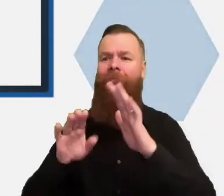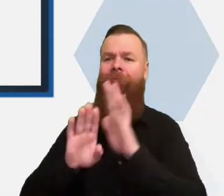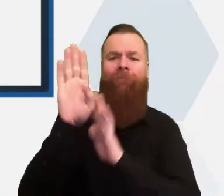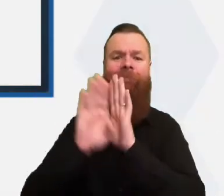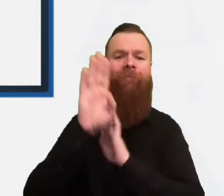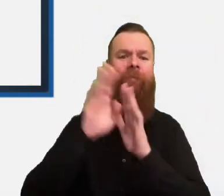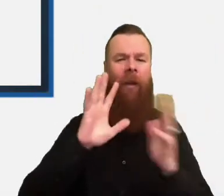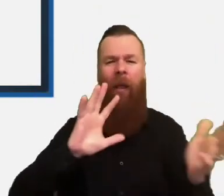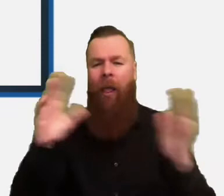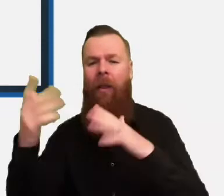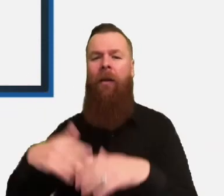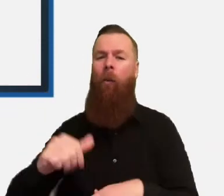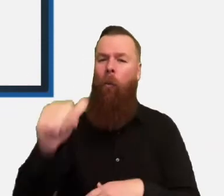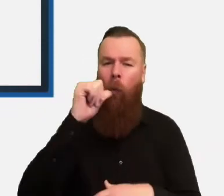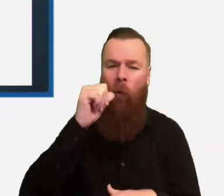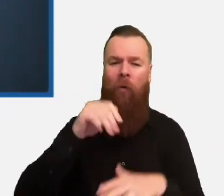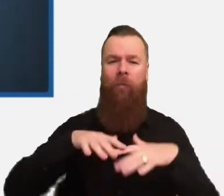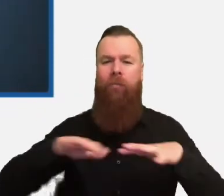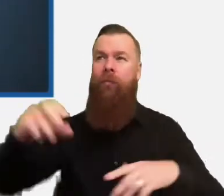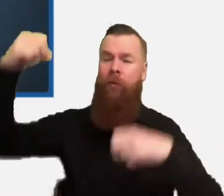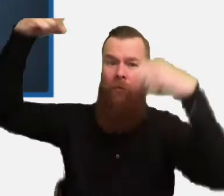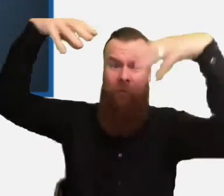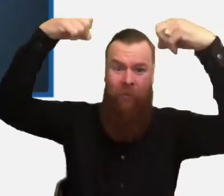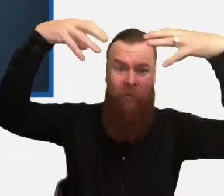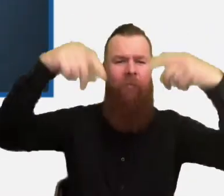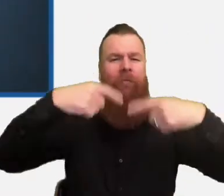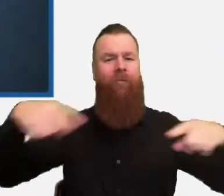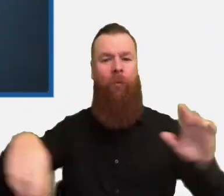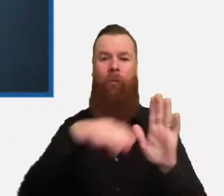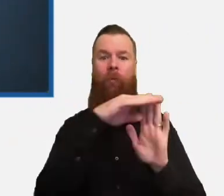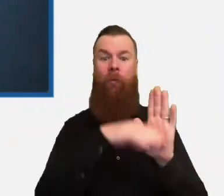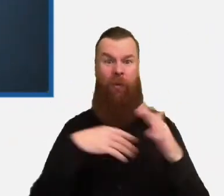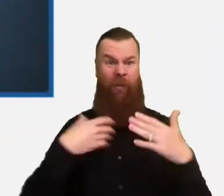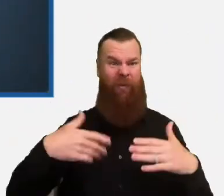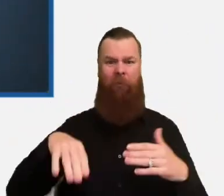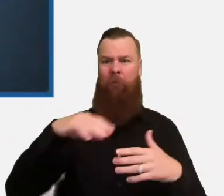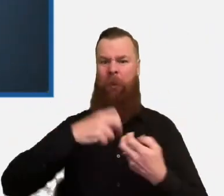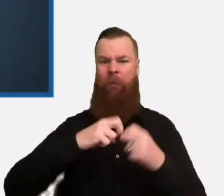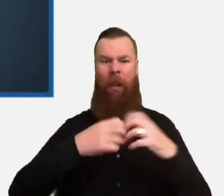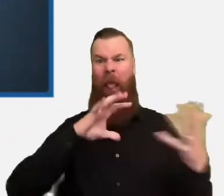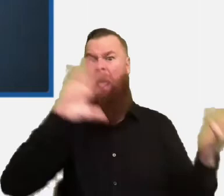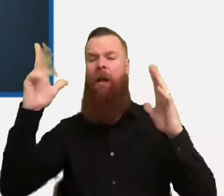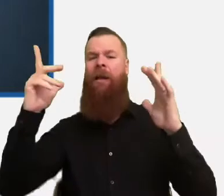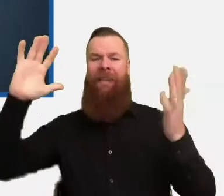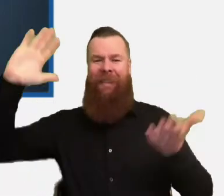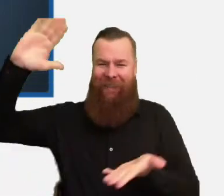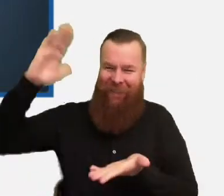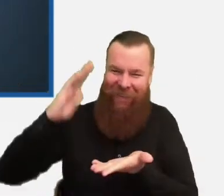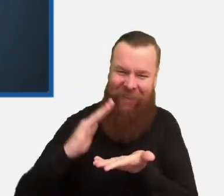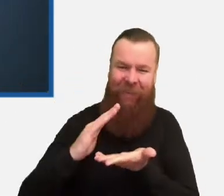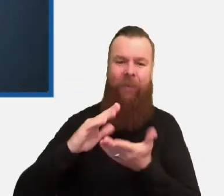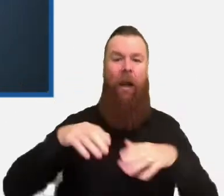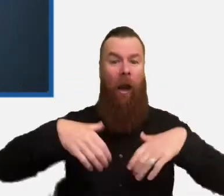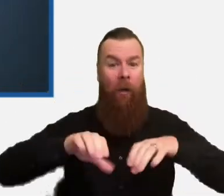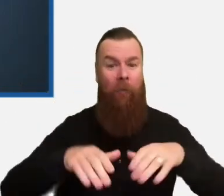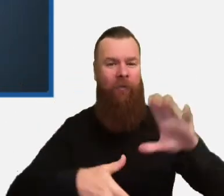Risk Reduction in the Americas and the Caribbean. Our lead organizations today are the Pan American Health Organization, the World